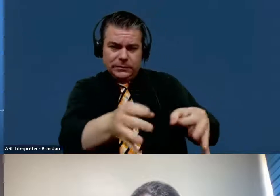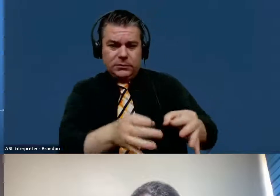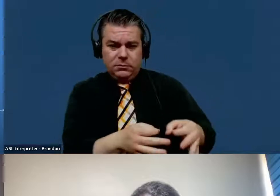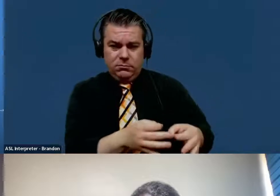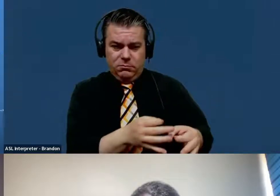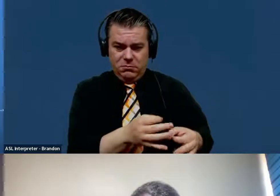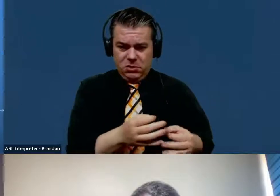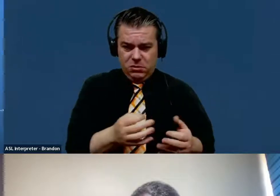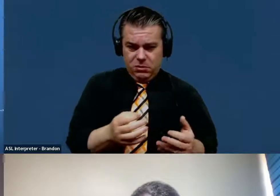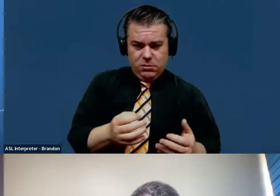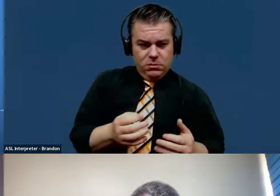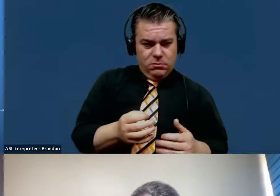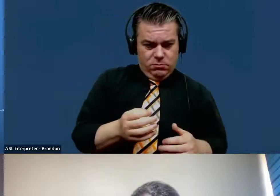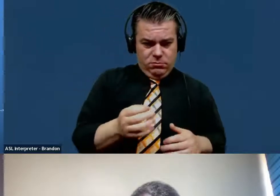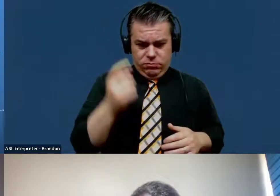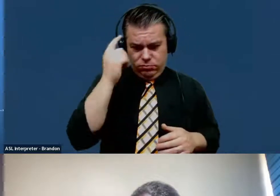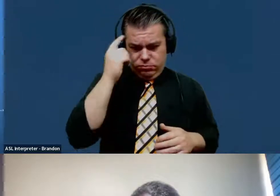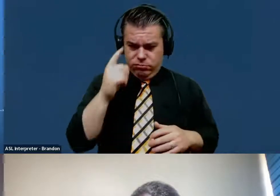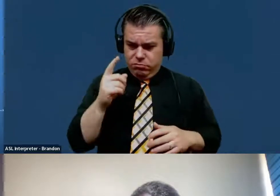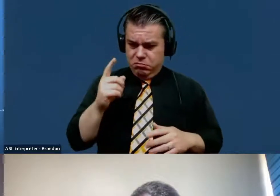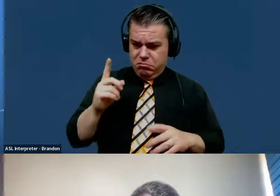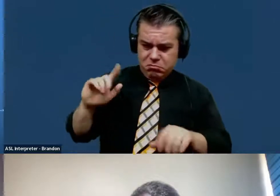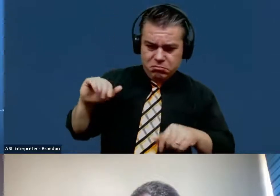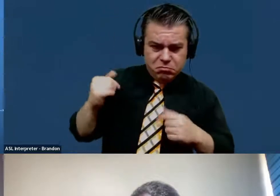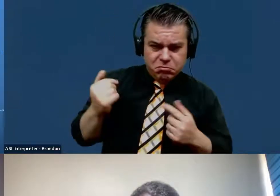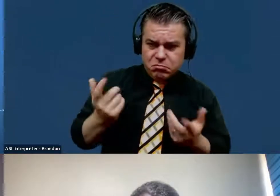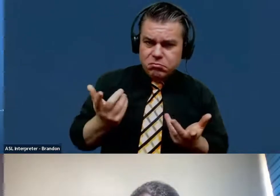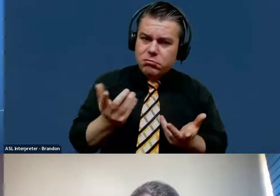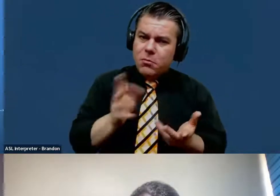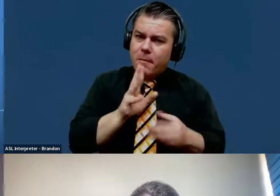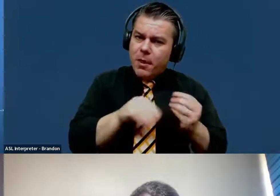in mind as you're kind of talking about that?